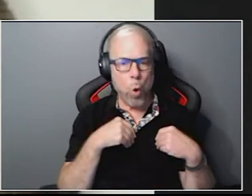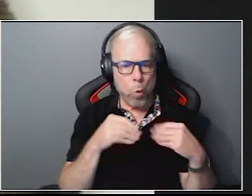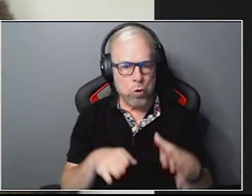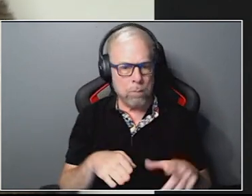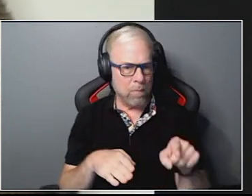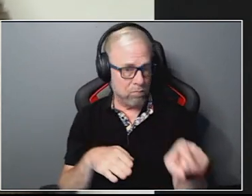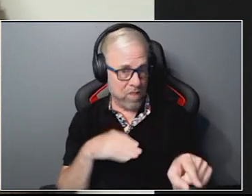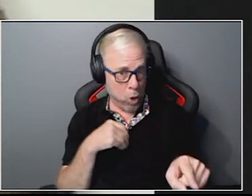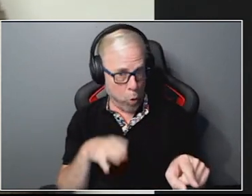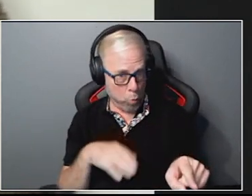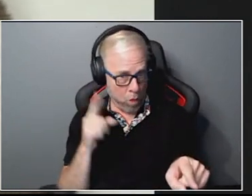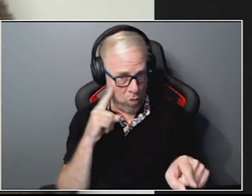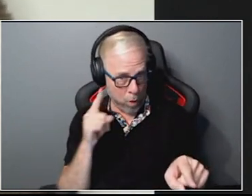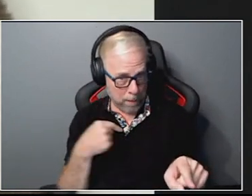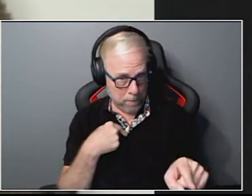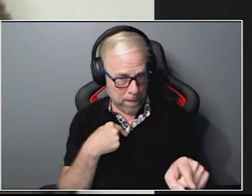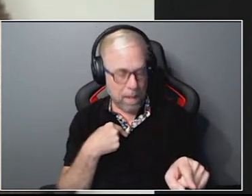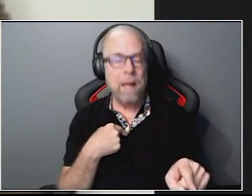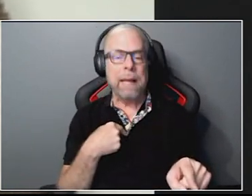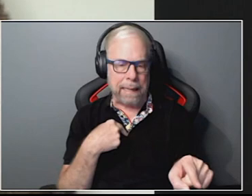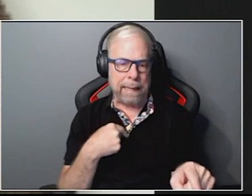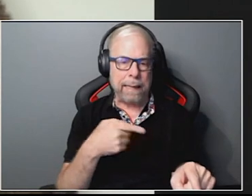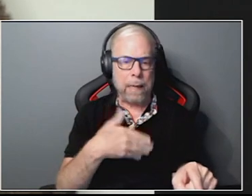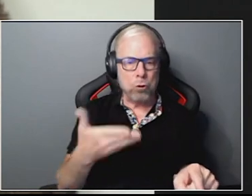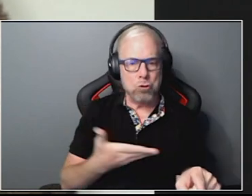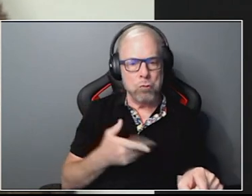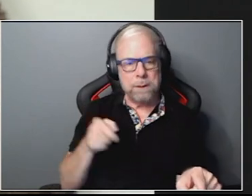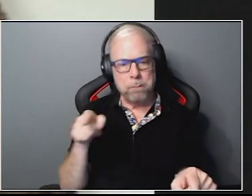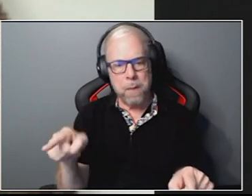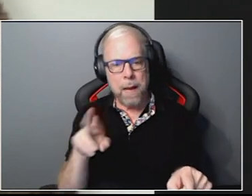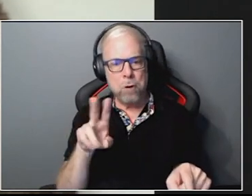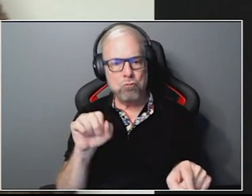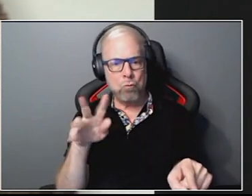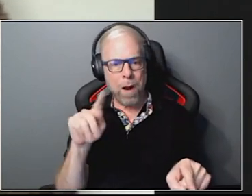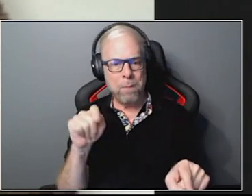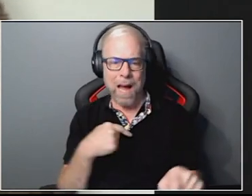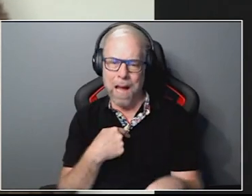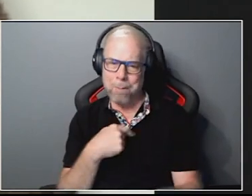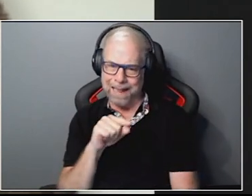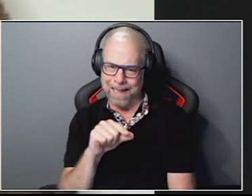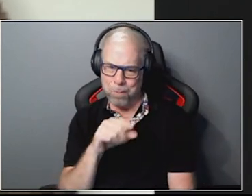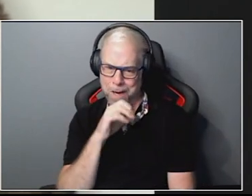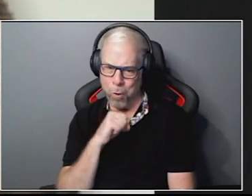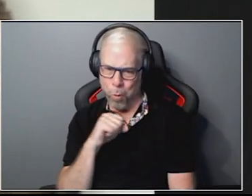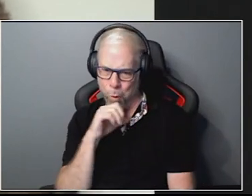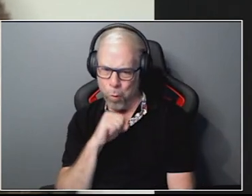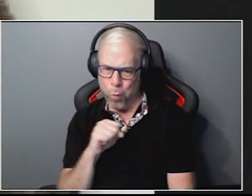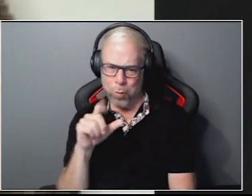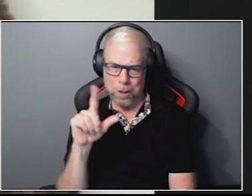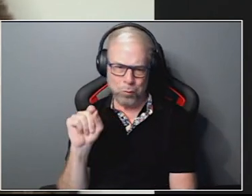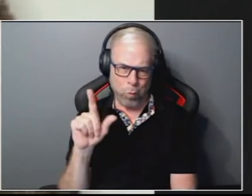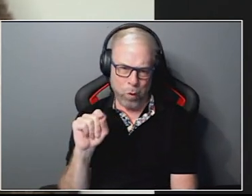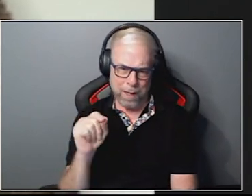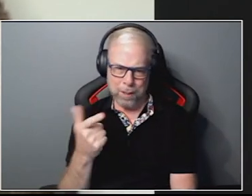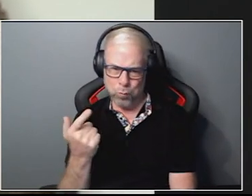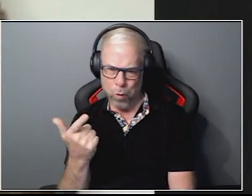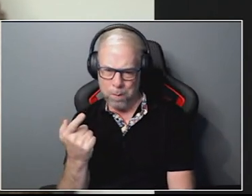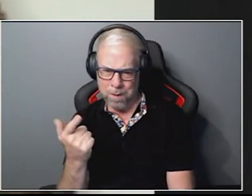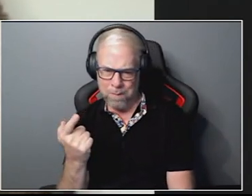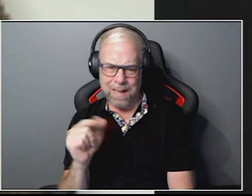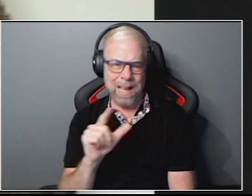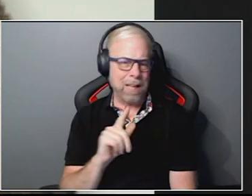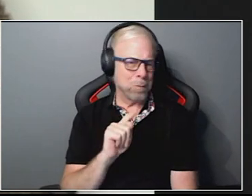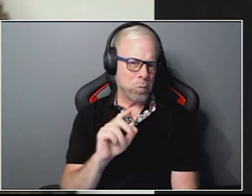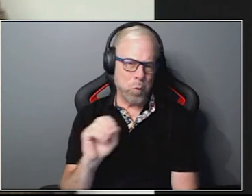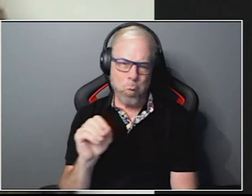he introduced us. Now I'm a little too old to be a cabin boy. I'm 20 years old. I'm a little about 20, 21 years old. I'm too old to be